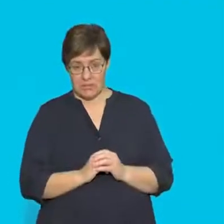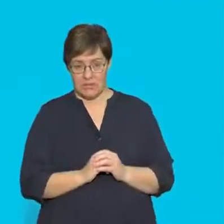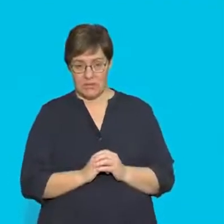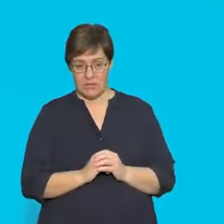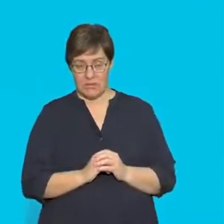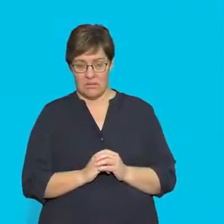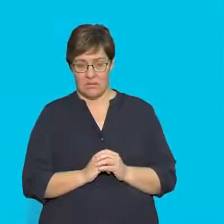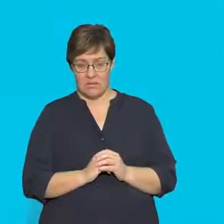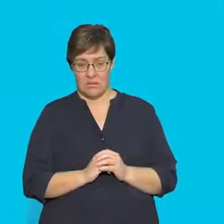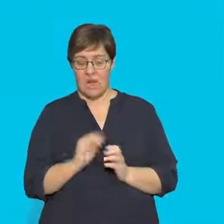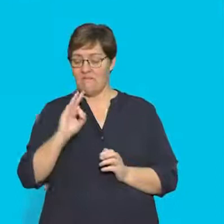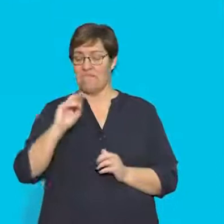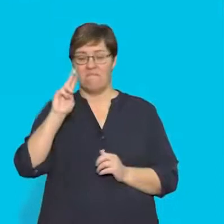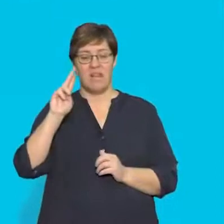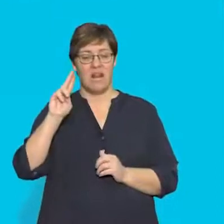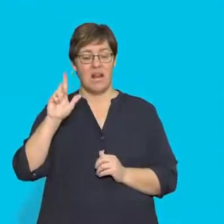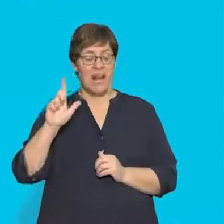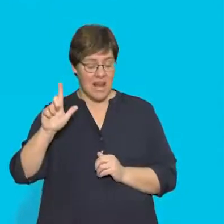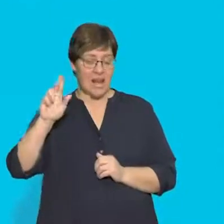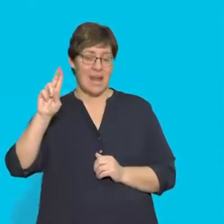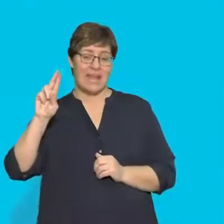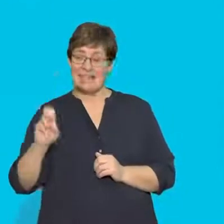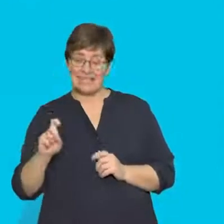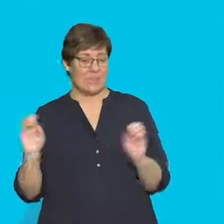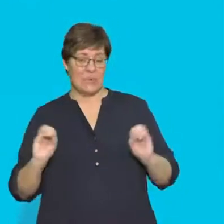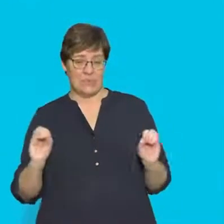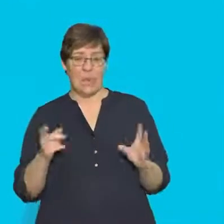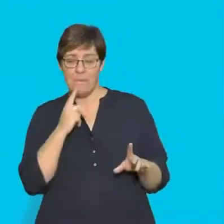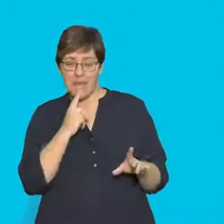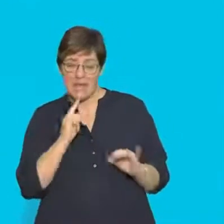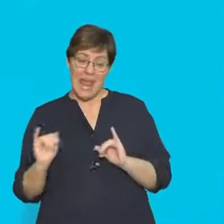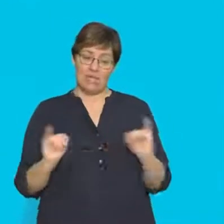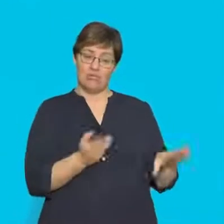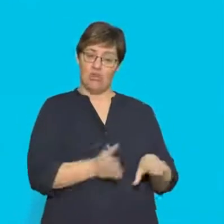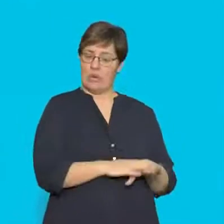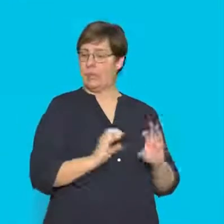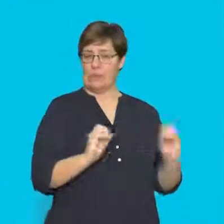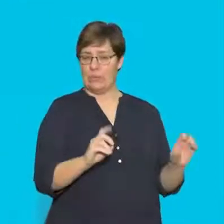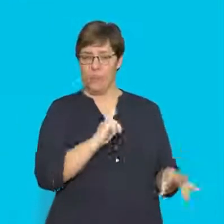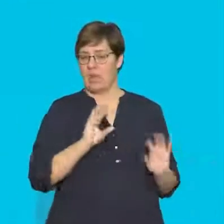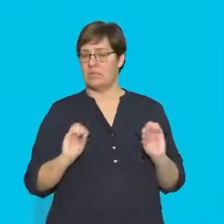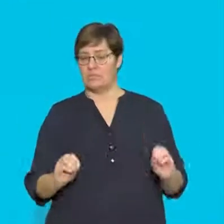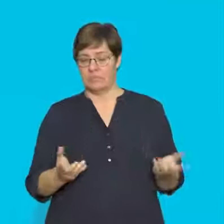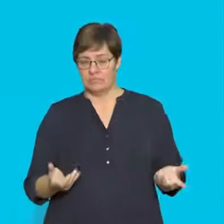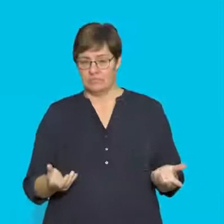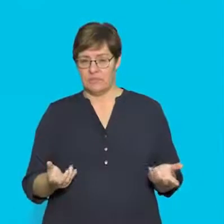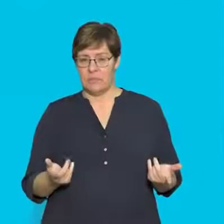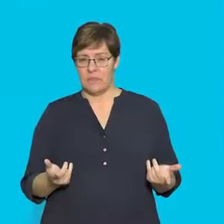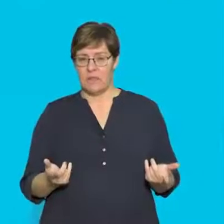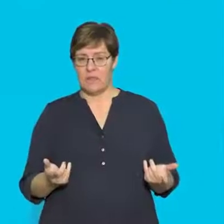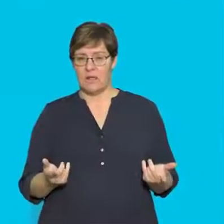magnetic flux. And so there would be no induced current. In fact, if the magnet was moving